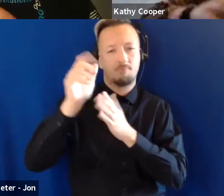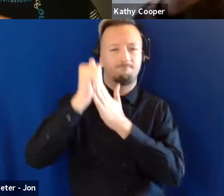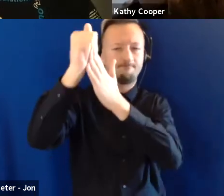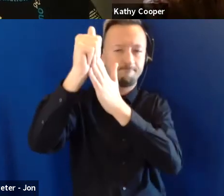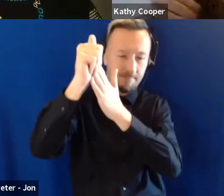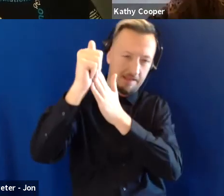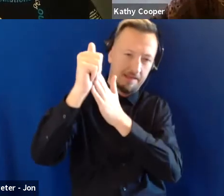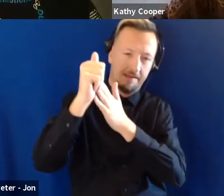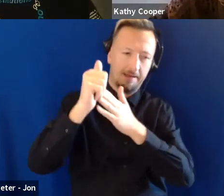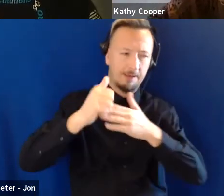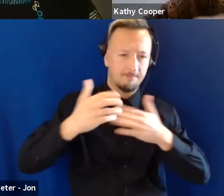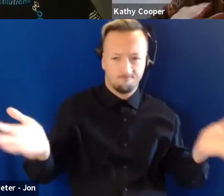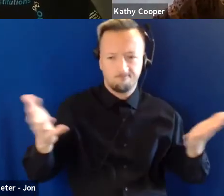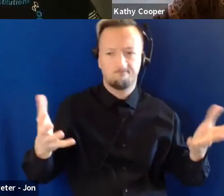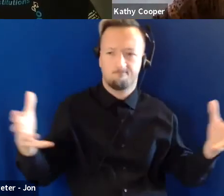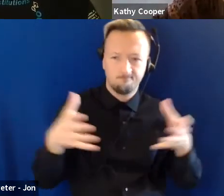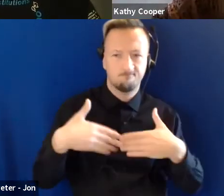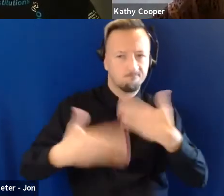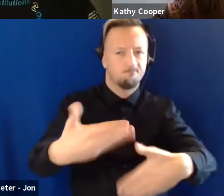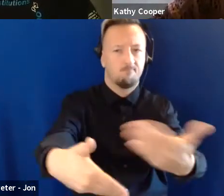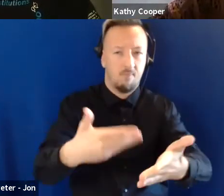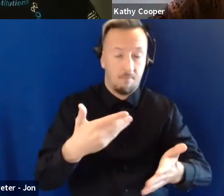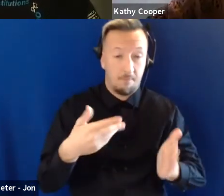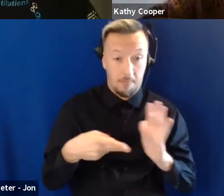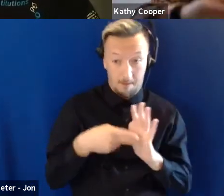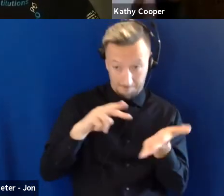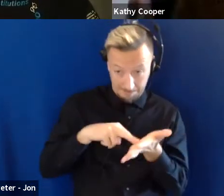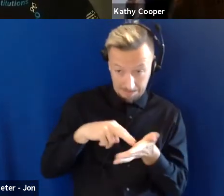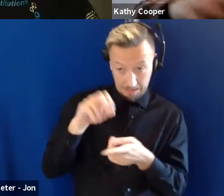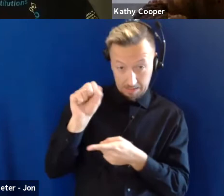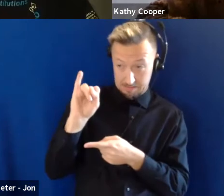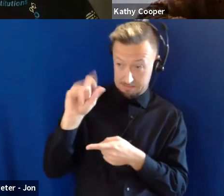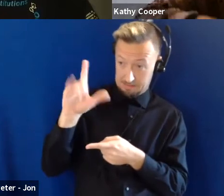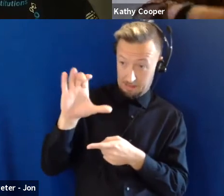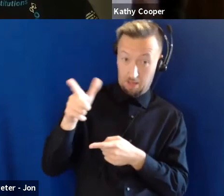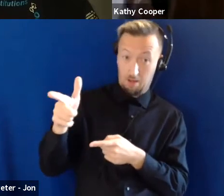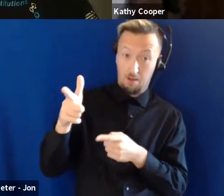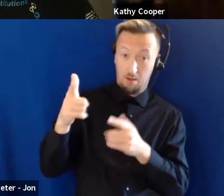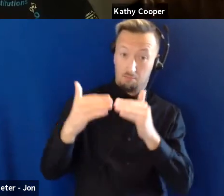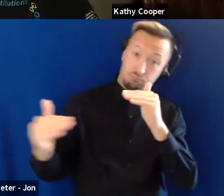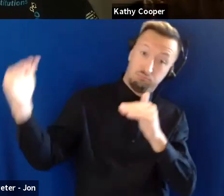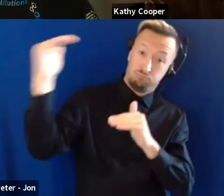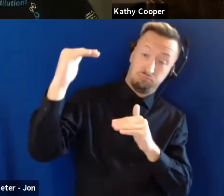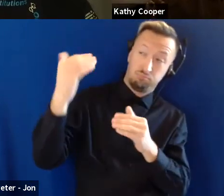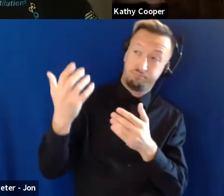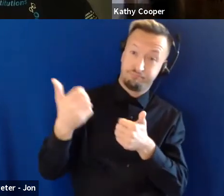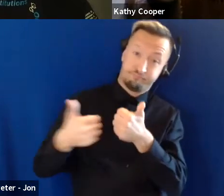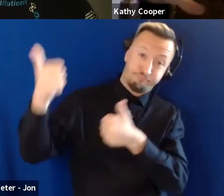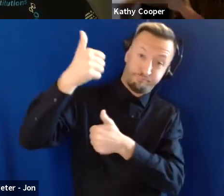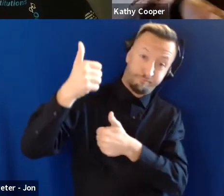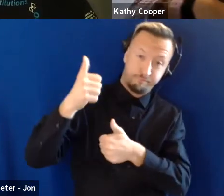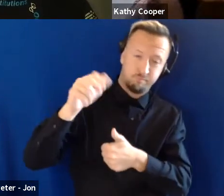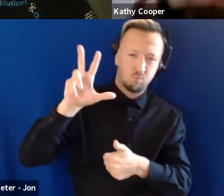that the process is happening. Now, by no means do I mean that the SILC has a bigger piece of the